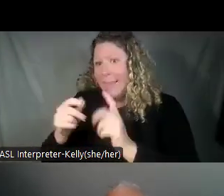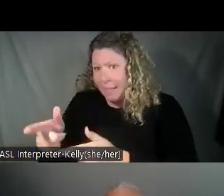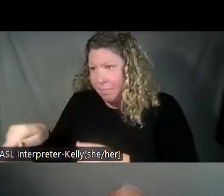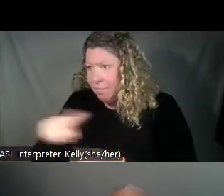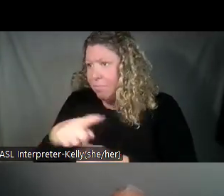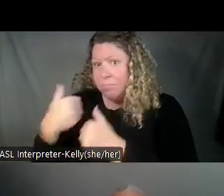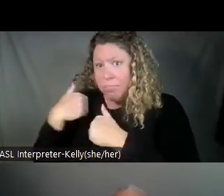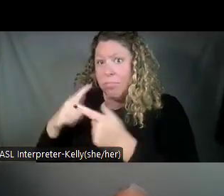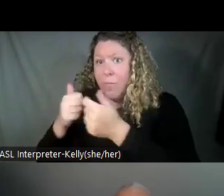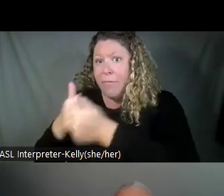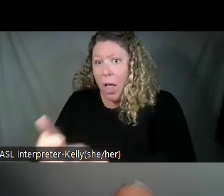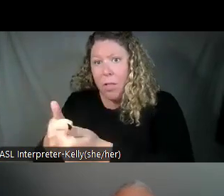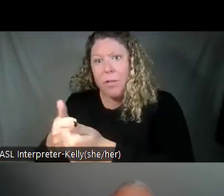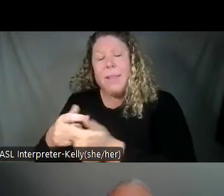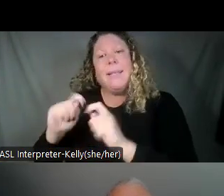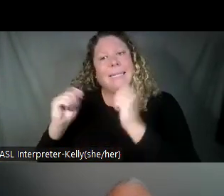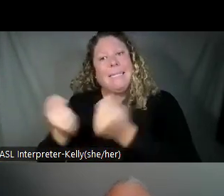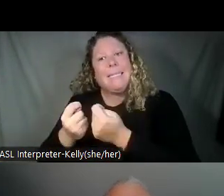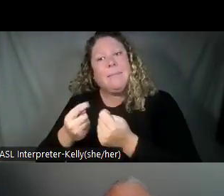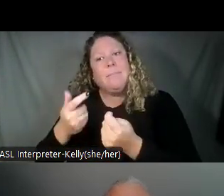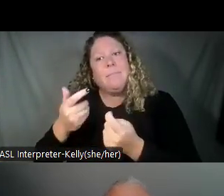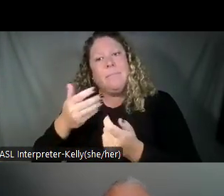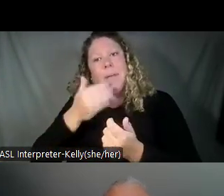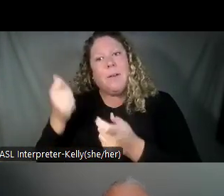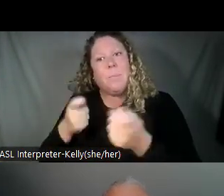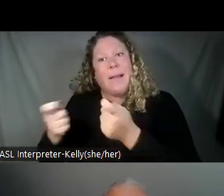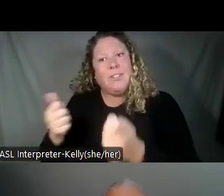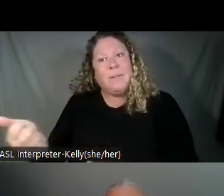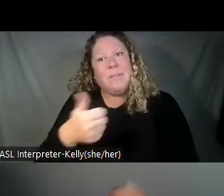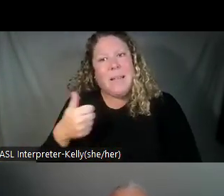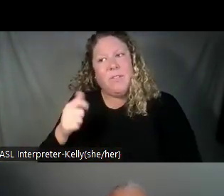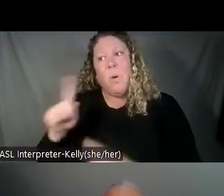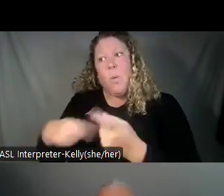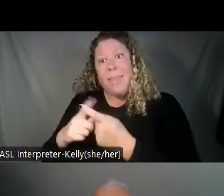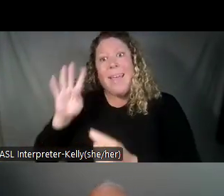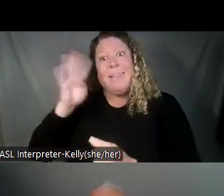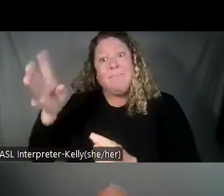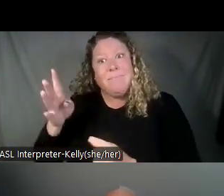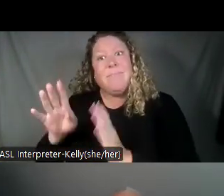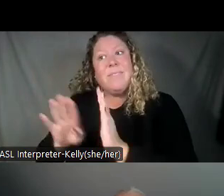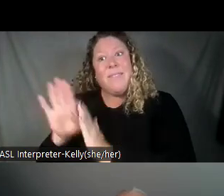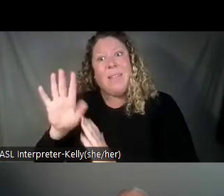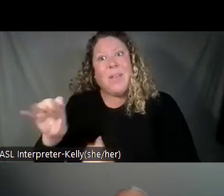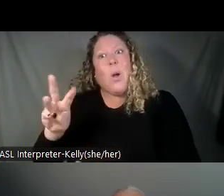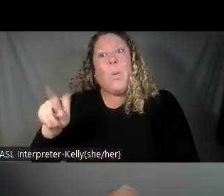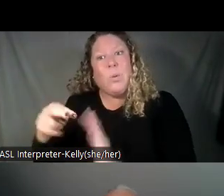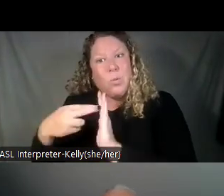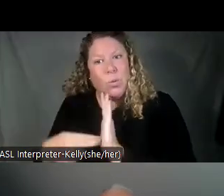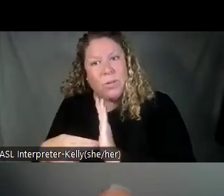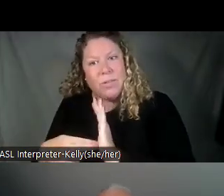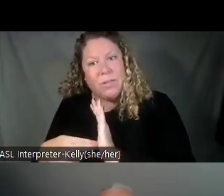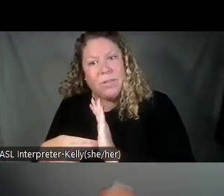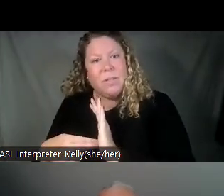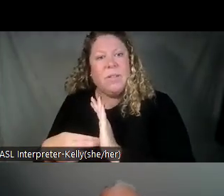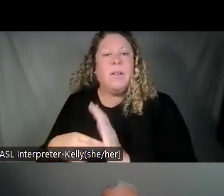team level when they create their own set of rules around this. So governance shifts more toward a